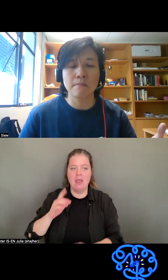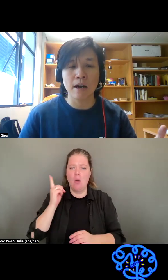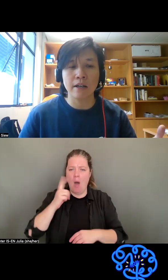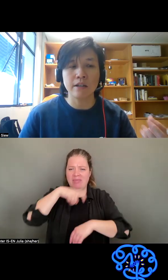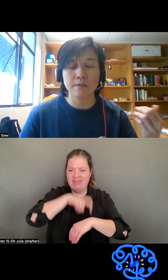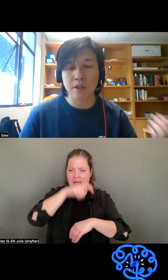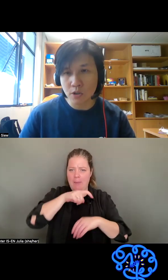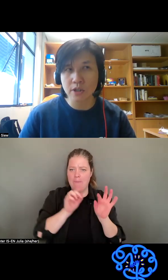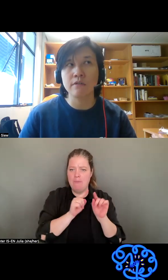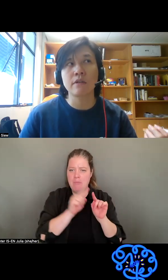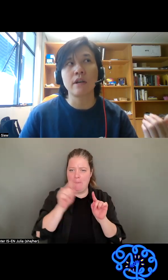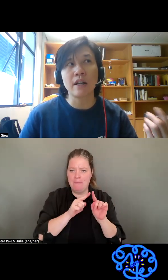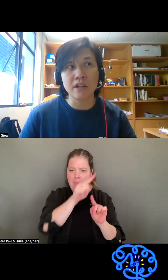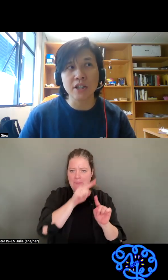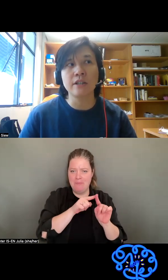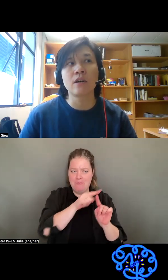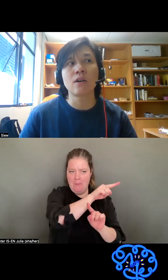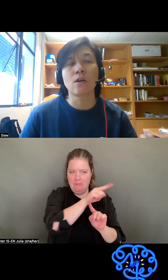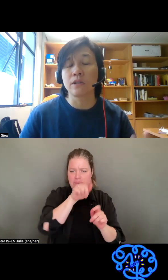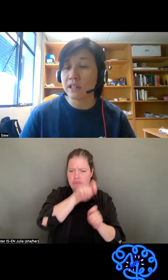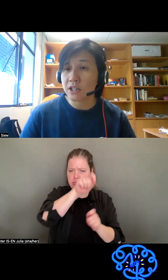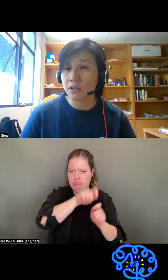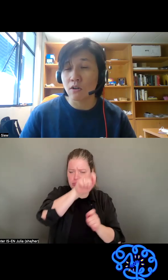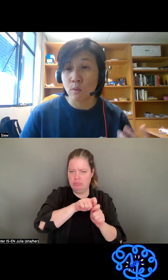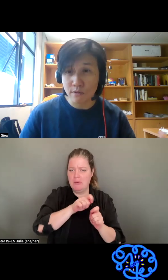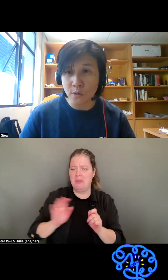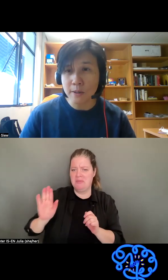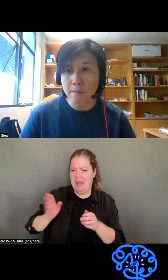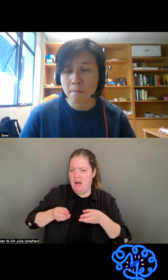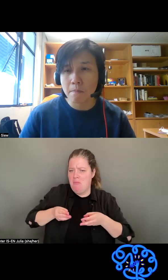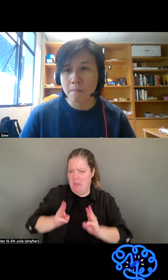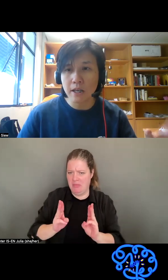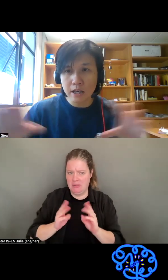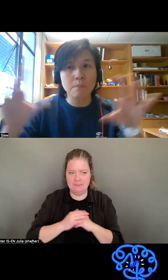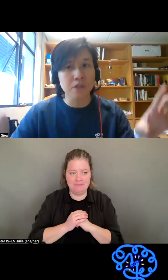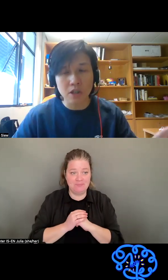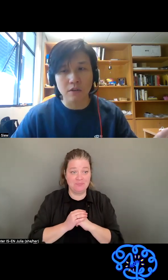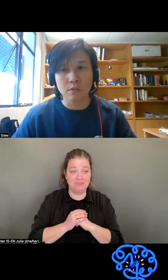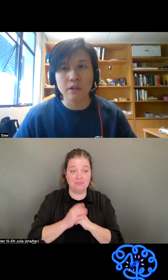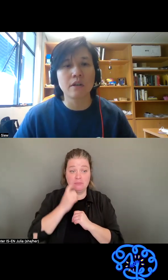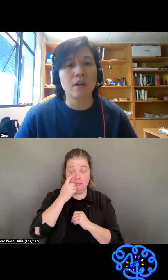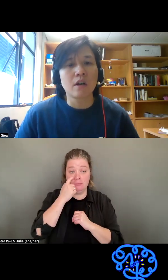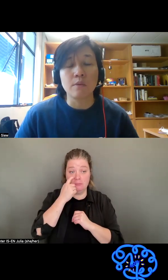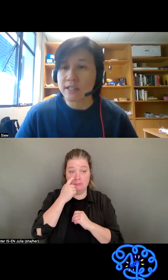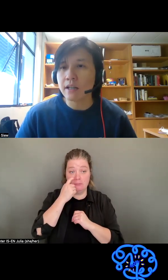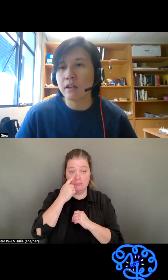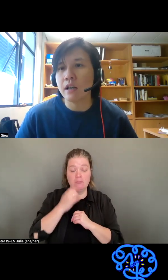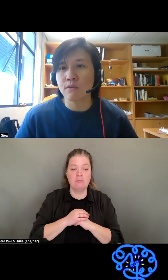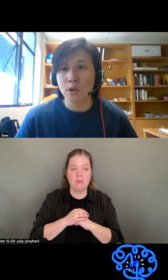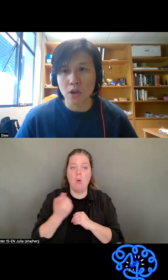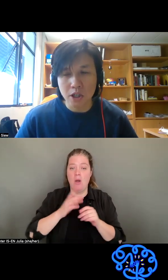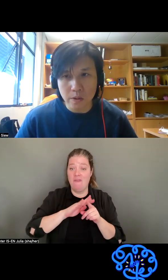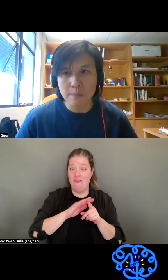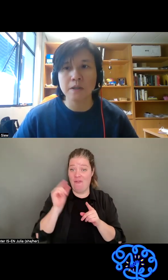different by the substitution, addition, or deletion of one phoneme in any position of the word, we say that